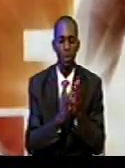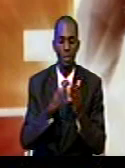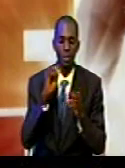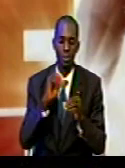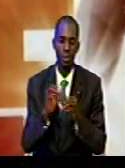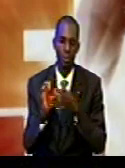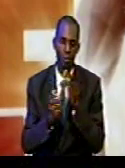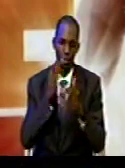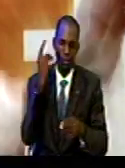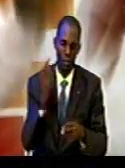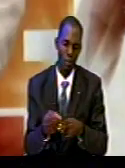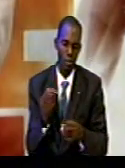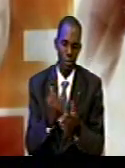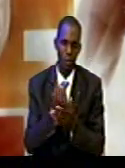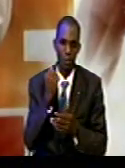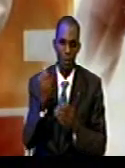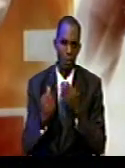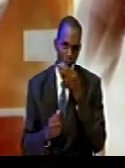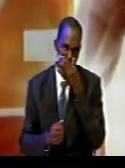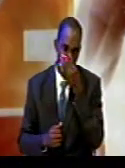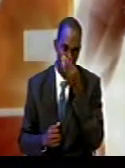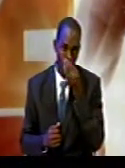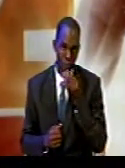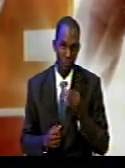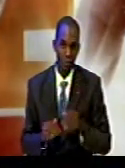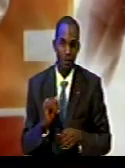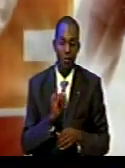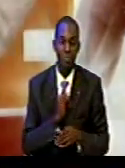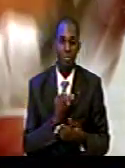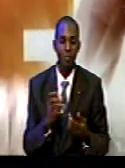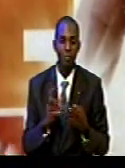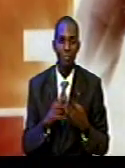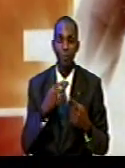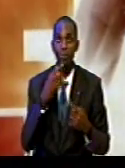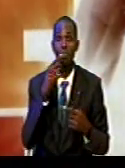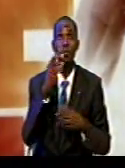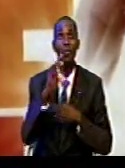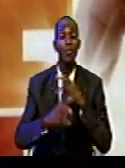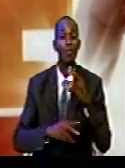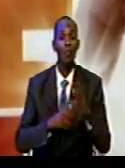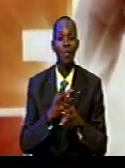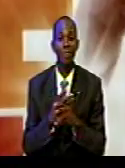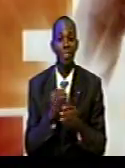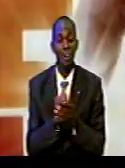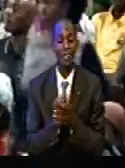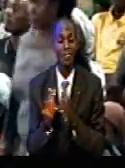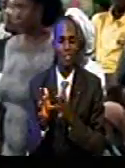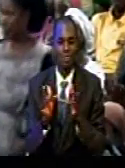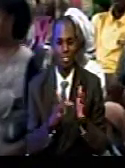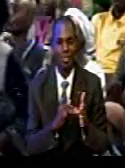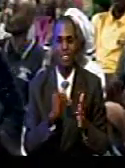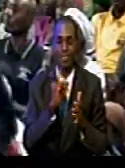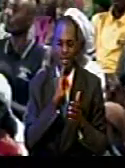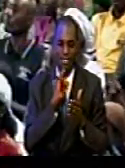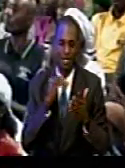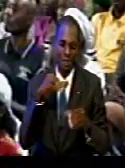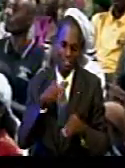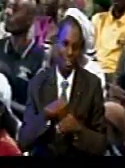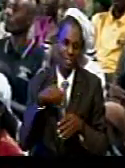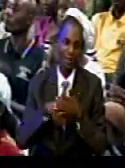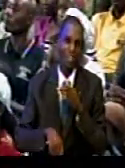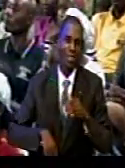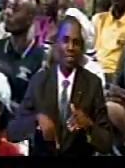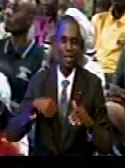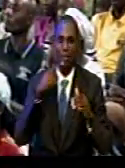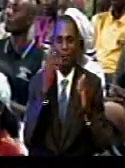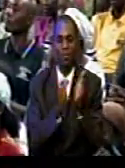this. I say may his name be praised in the name of Jesus. I want to tell the whole world that